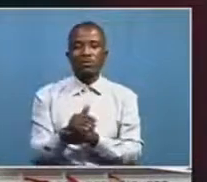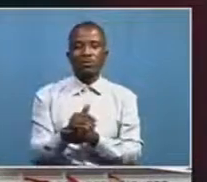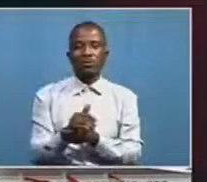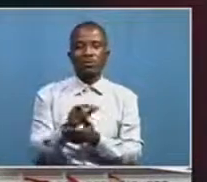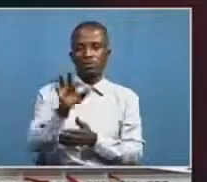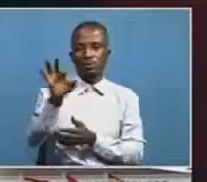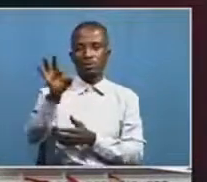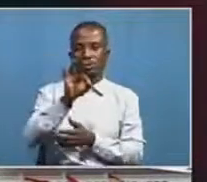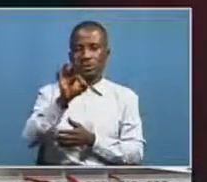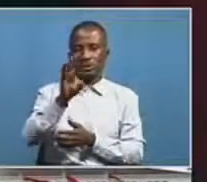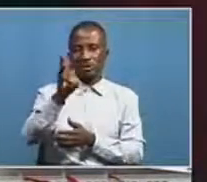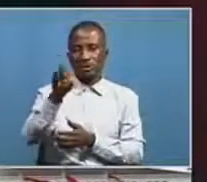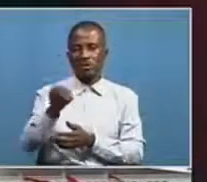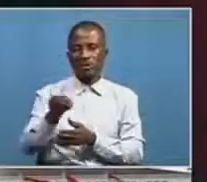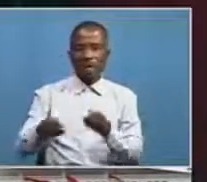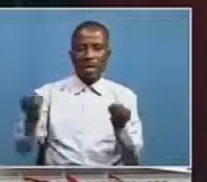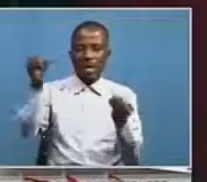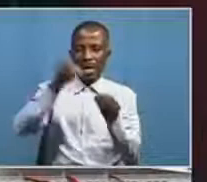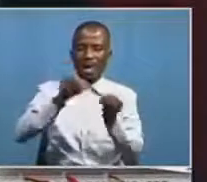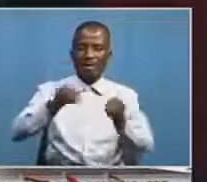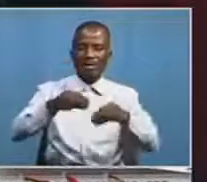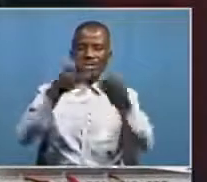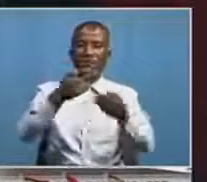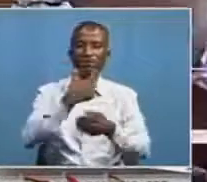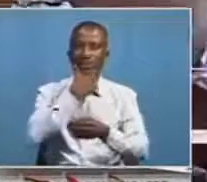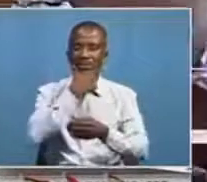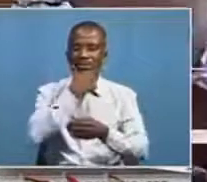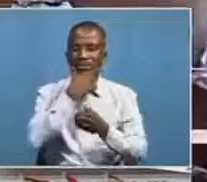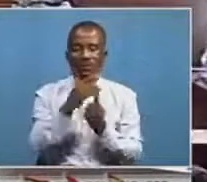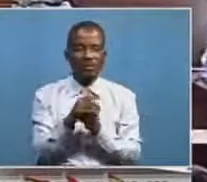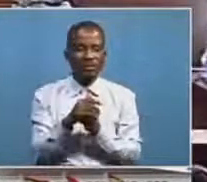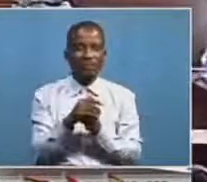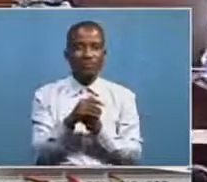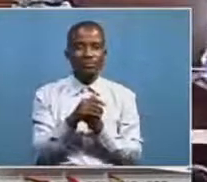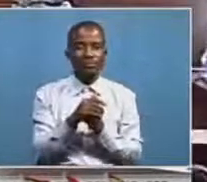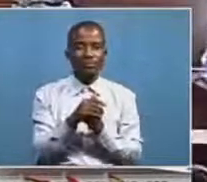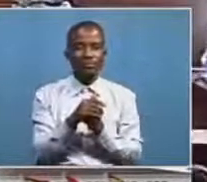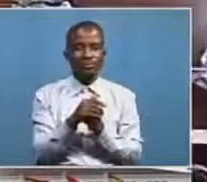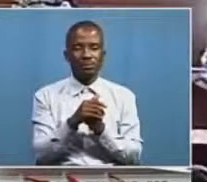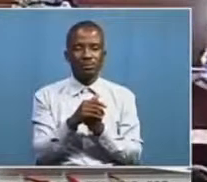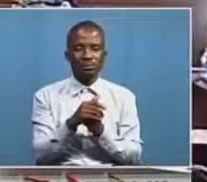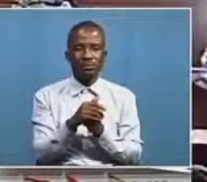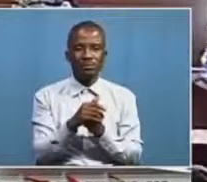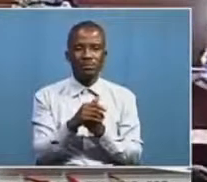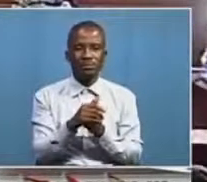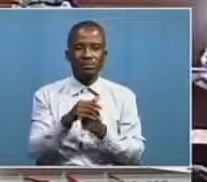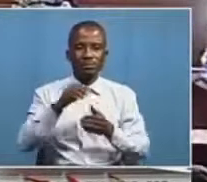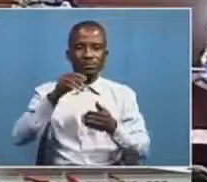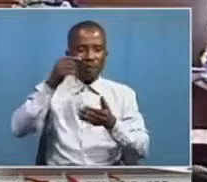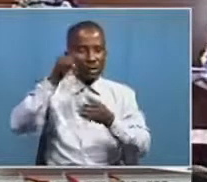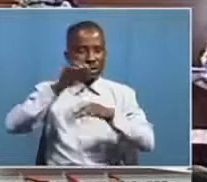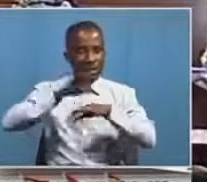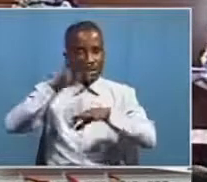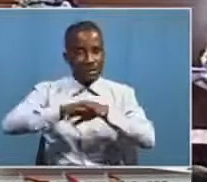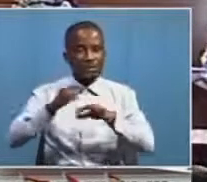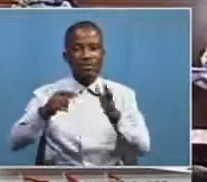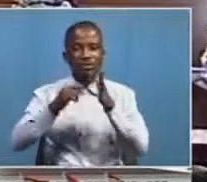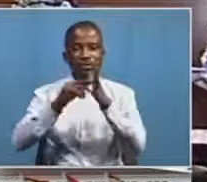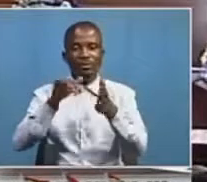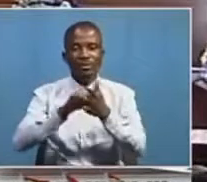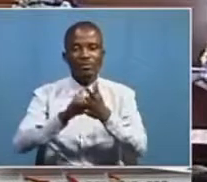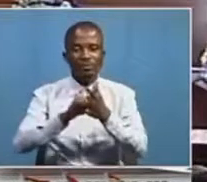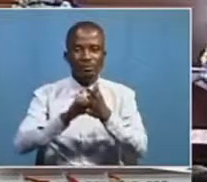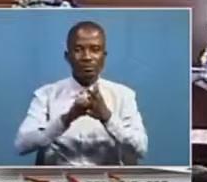second respondent. This was contained in Exhibit E, tendered by PW1, Mr. Untitled. We found the allegation of